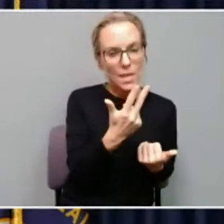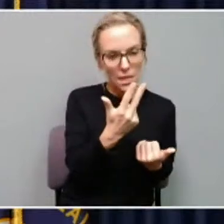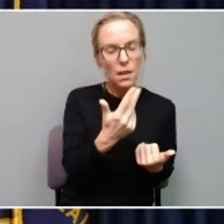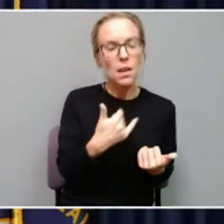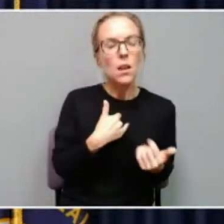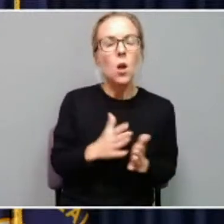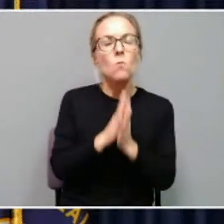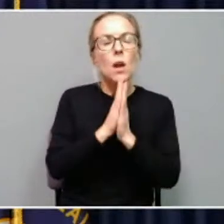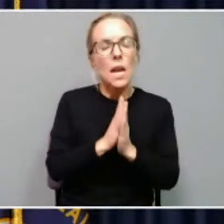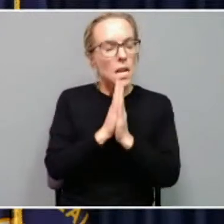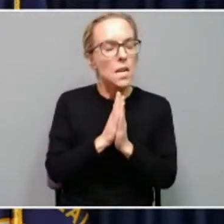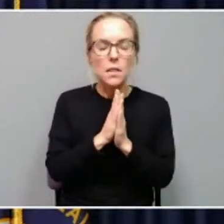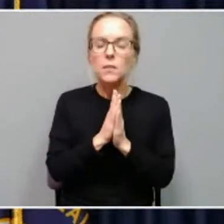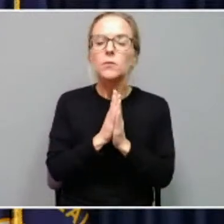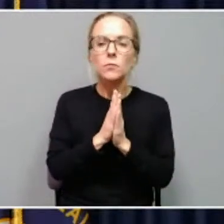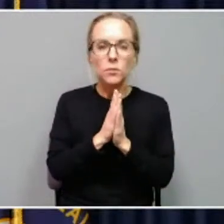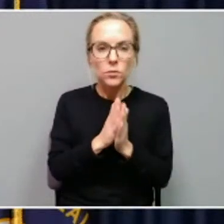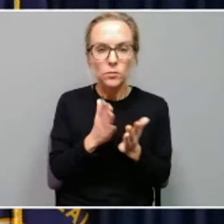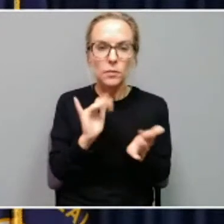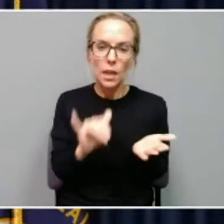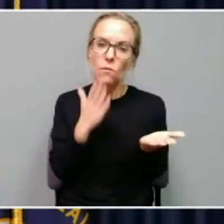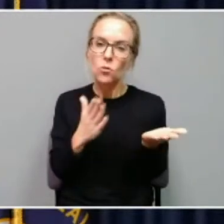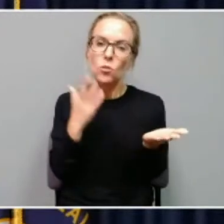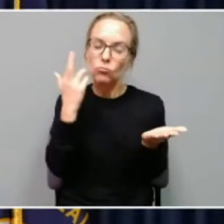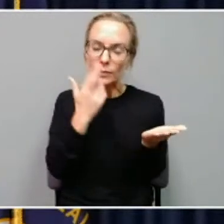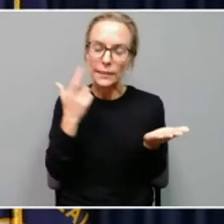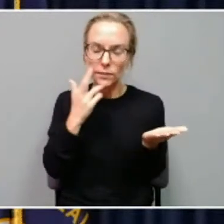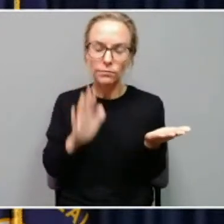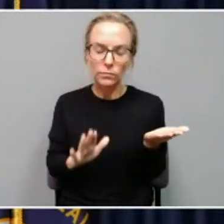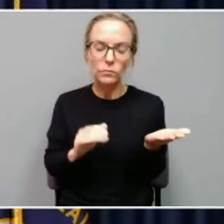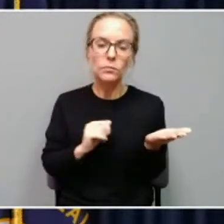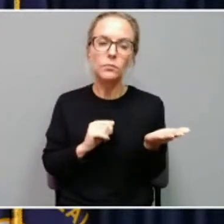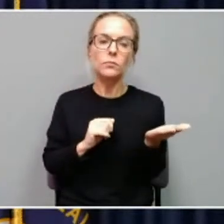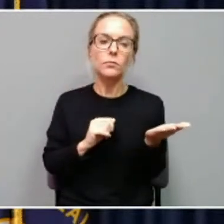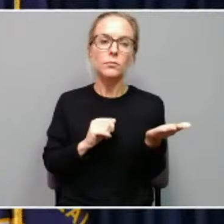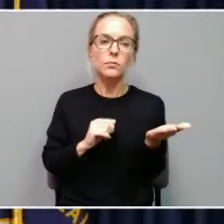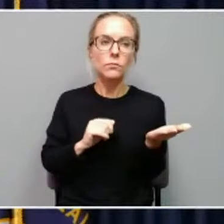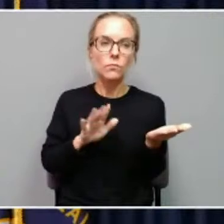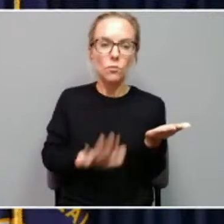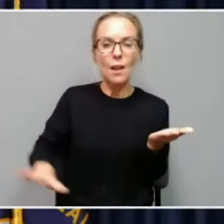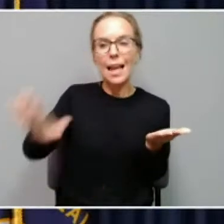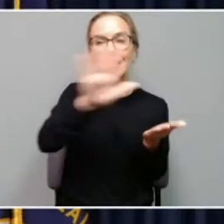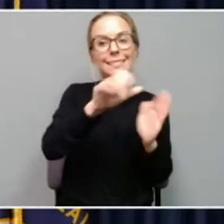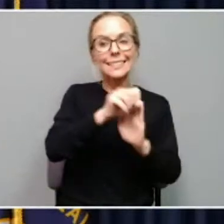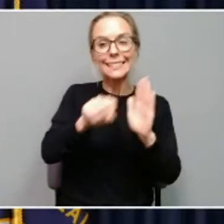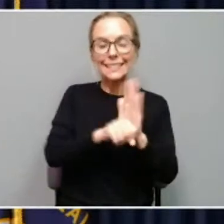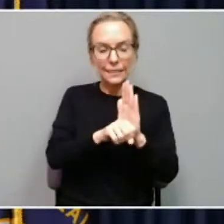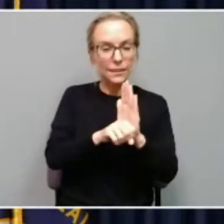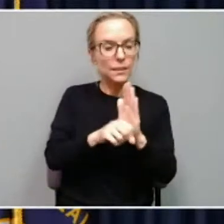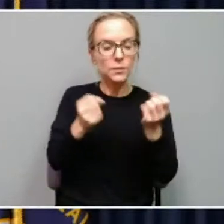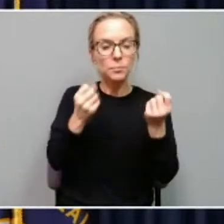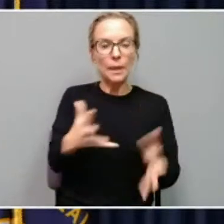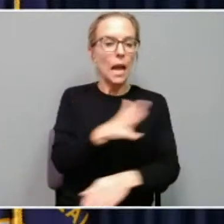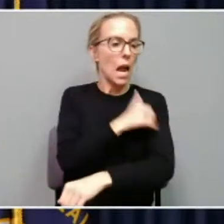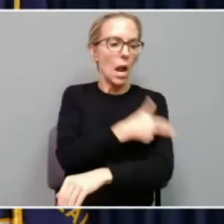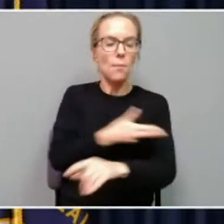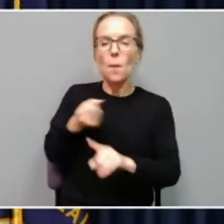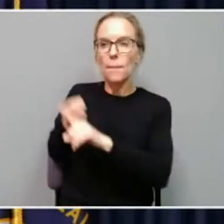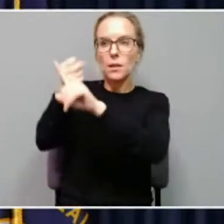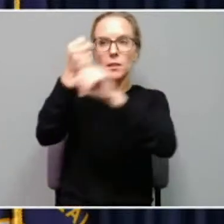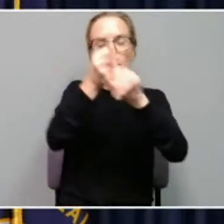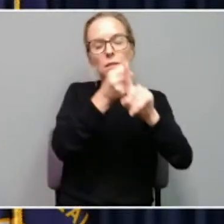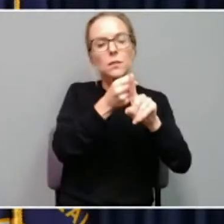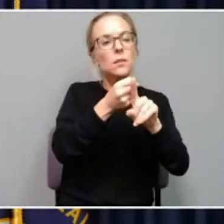good reason. Around the state, different hospitals getting hit, dealing with sicker patients